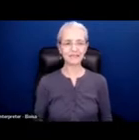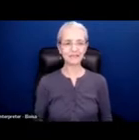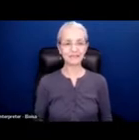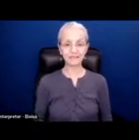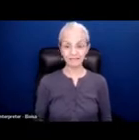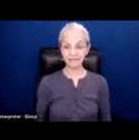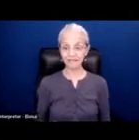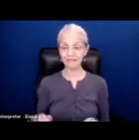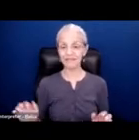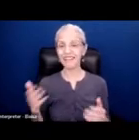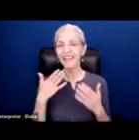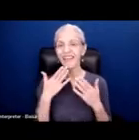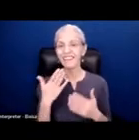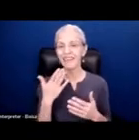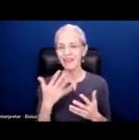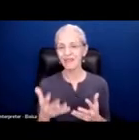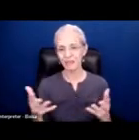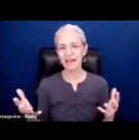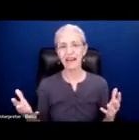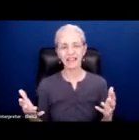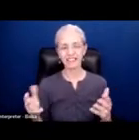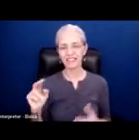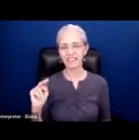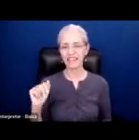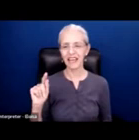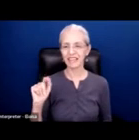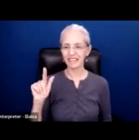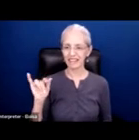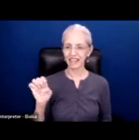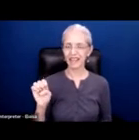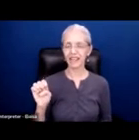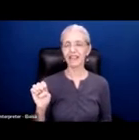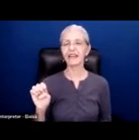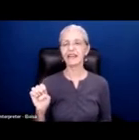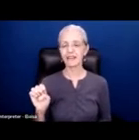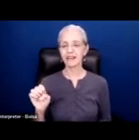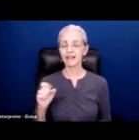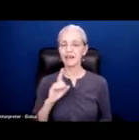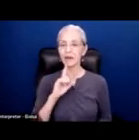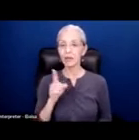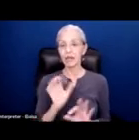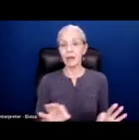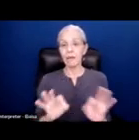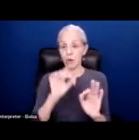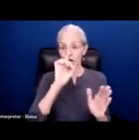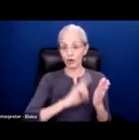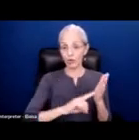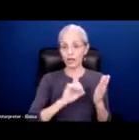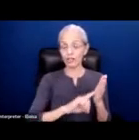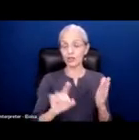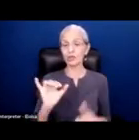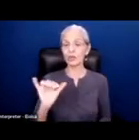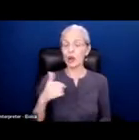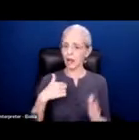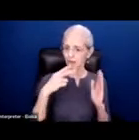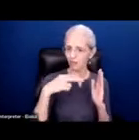Here we go. Thank you very much. Natalie, that was a really important research. I find it, been reading